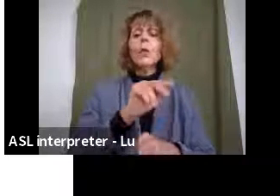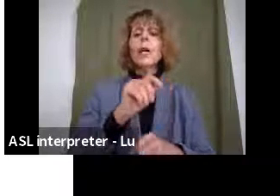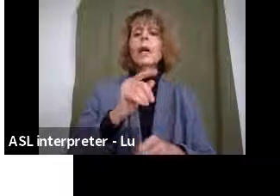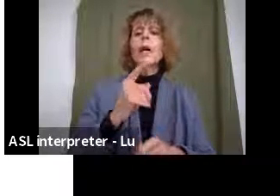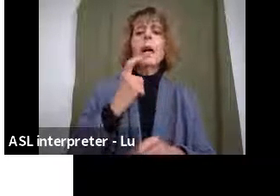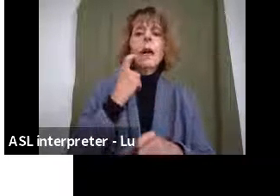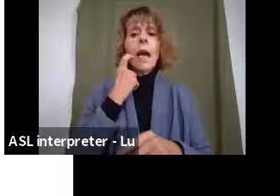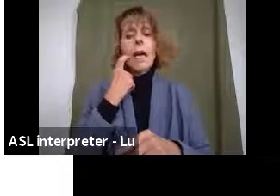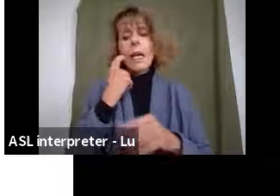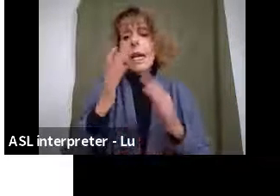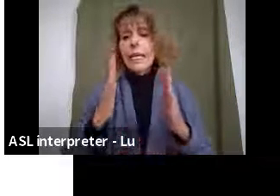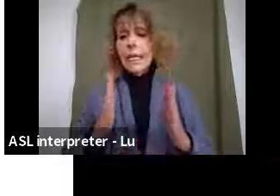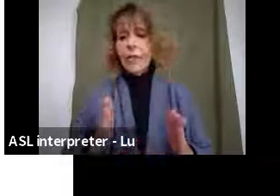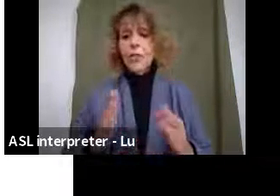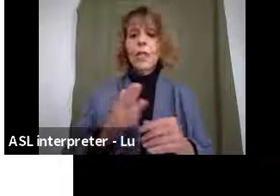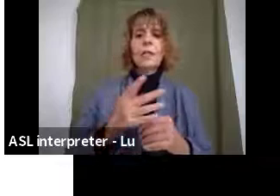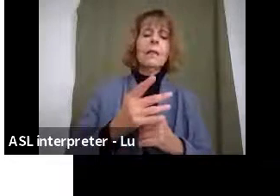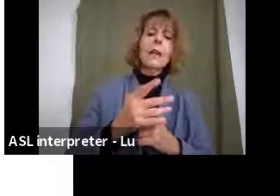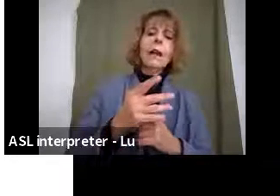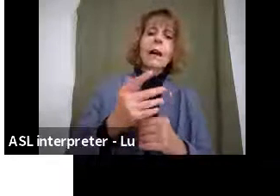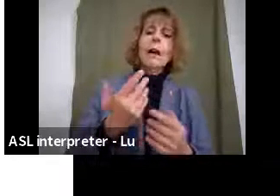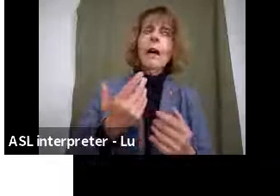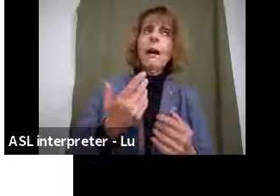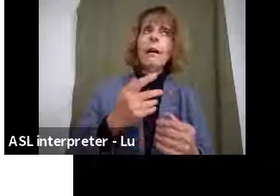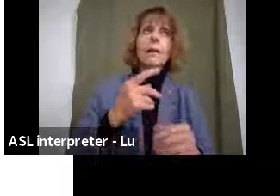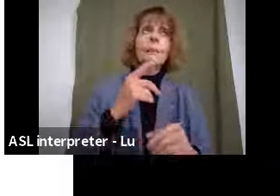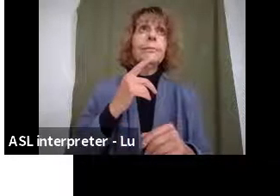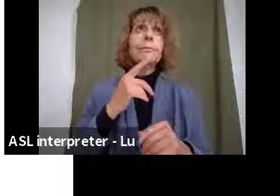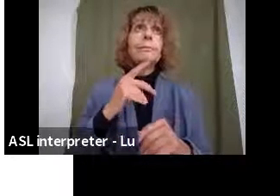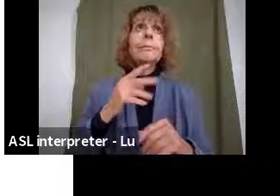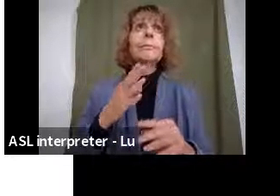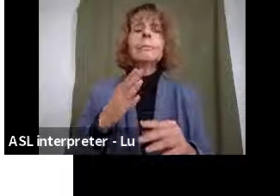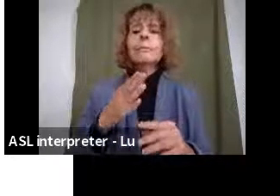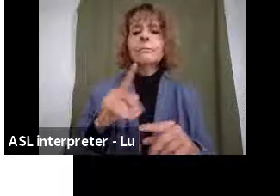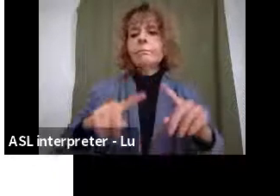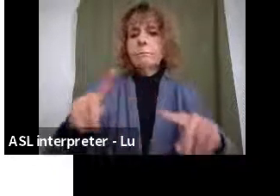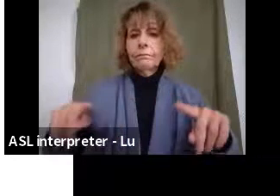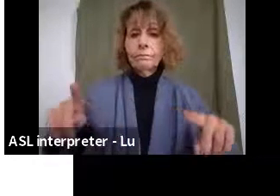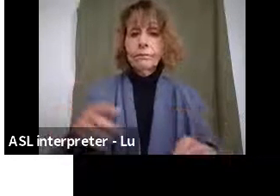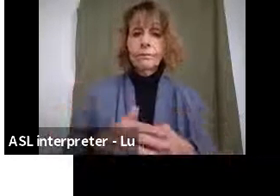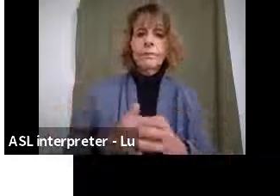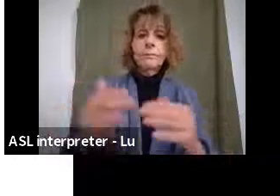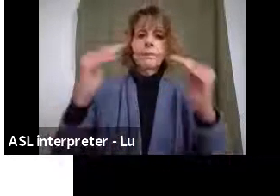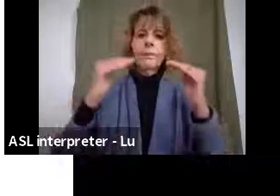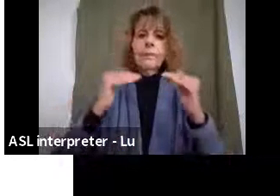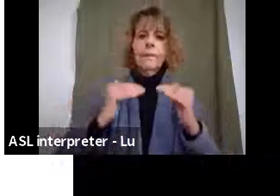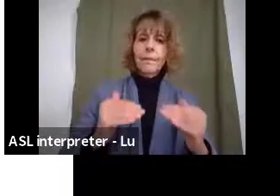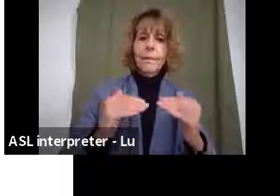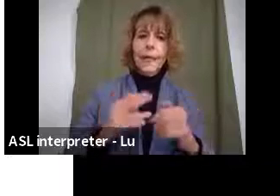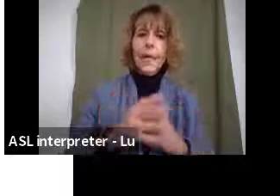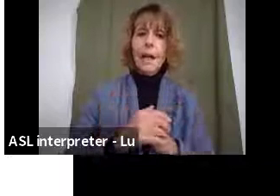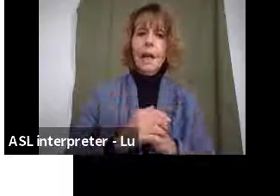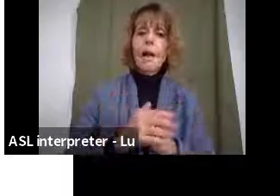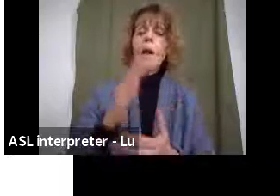part of the definition is a person with a disability who has a history of such